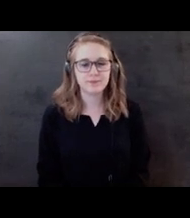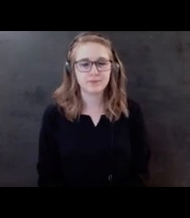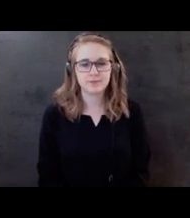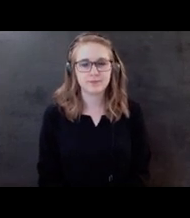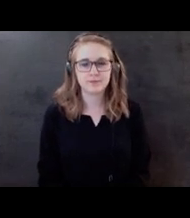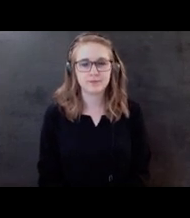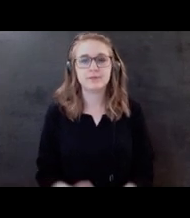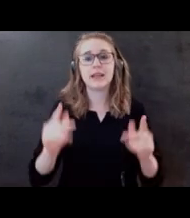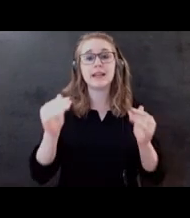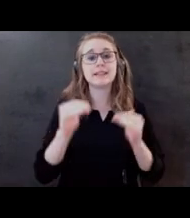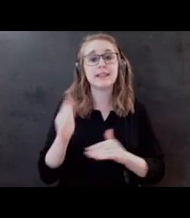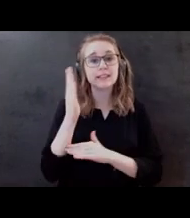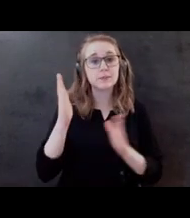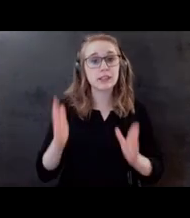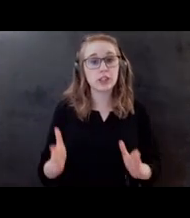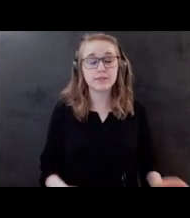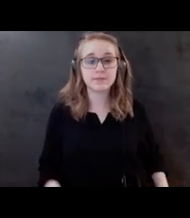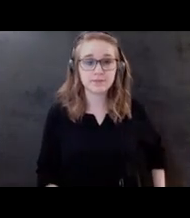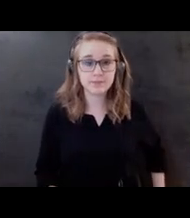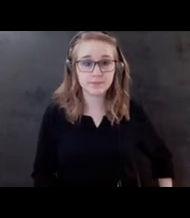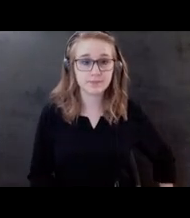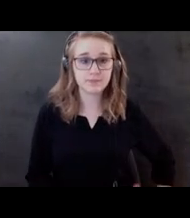All right, next speaker.